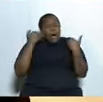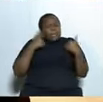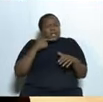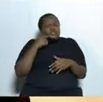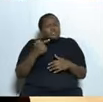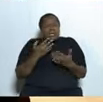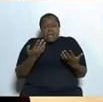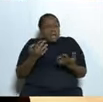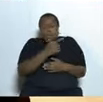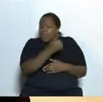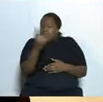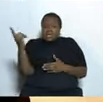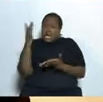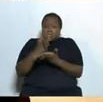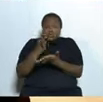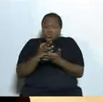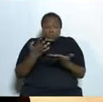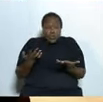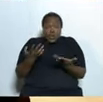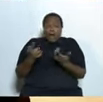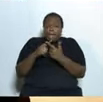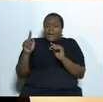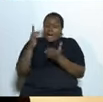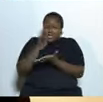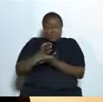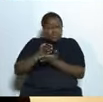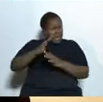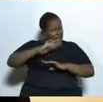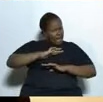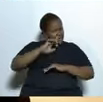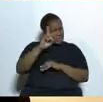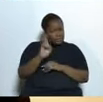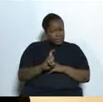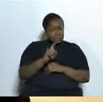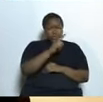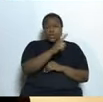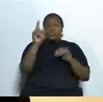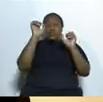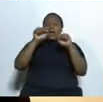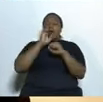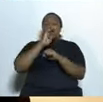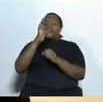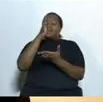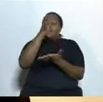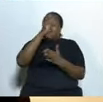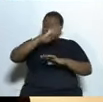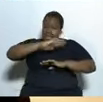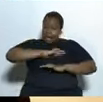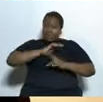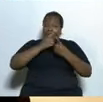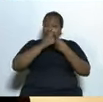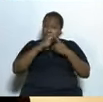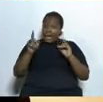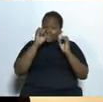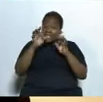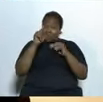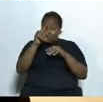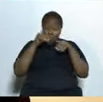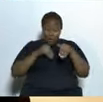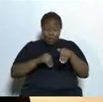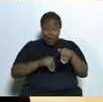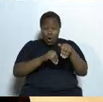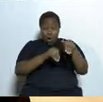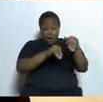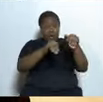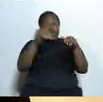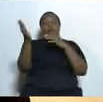people were sincere. Isn't sincerity enough? You can be sincere, but if you are following error,